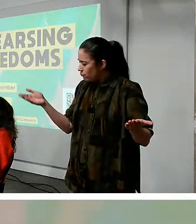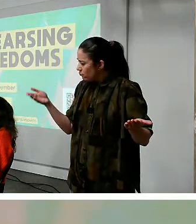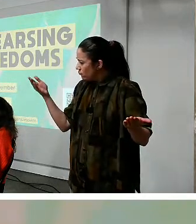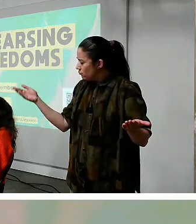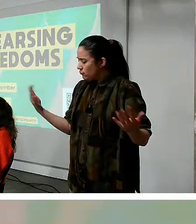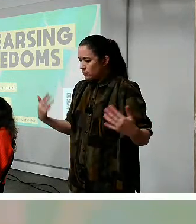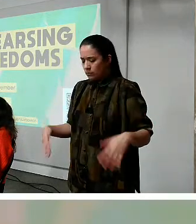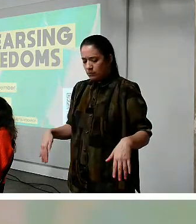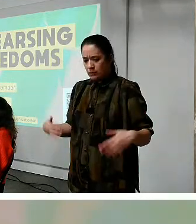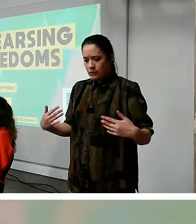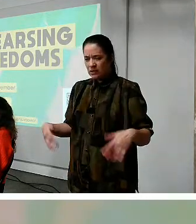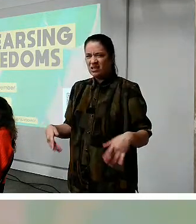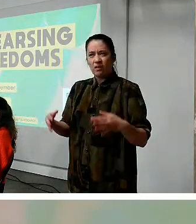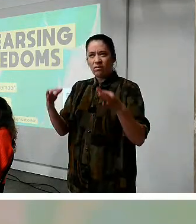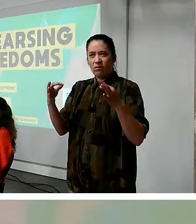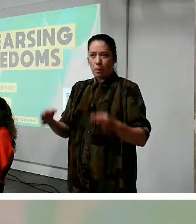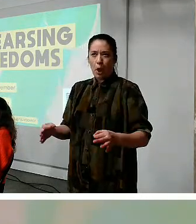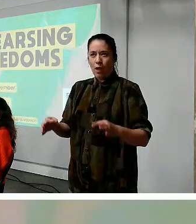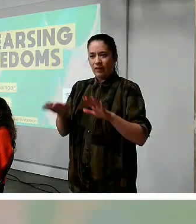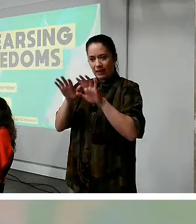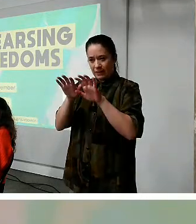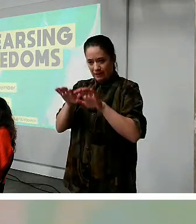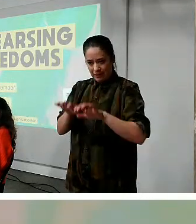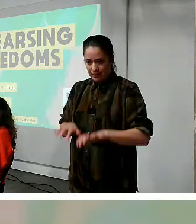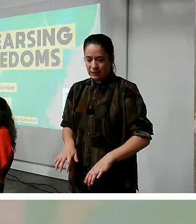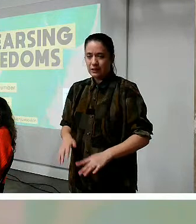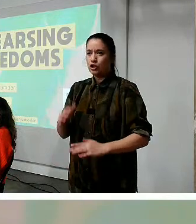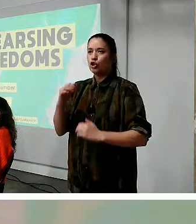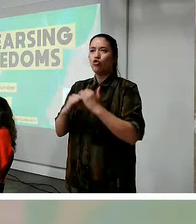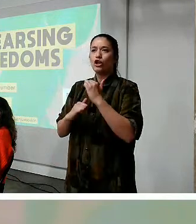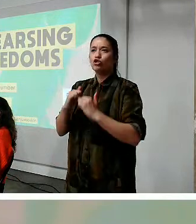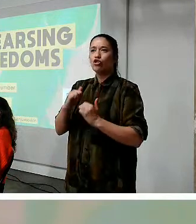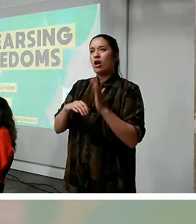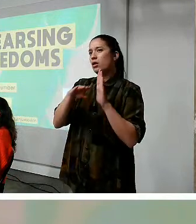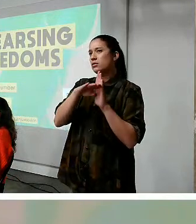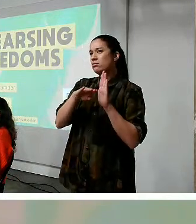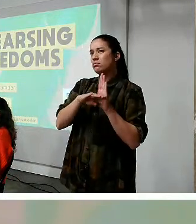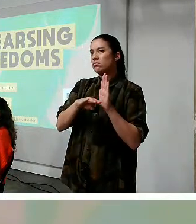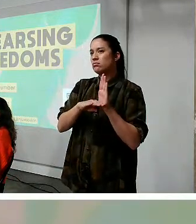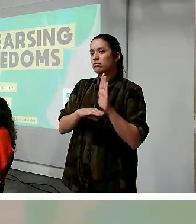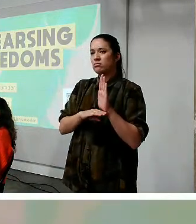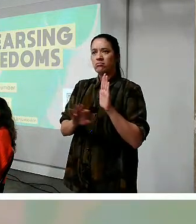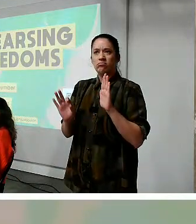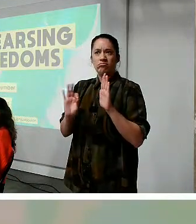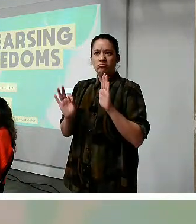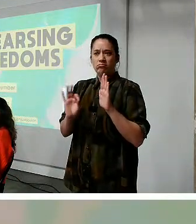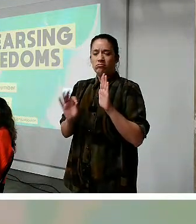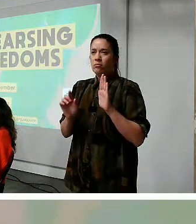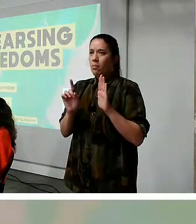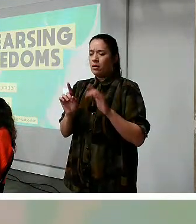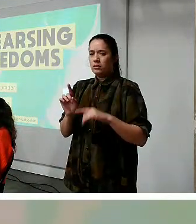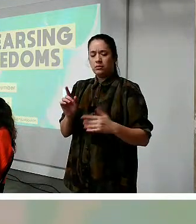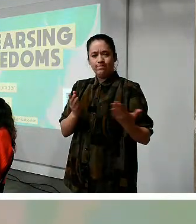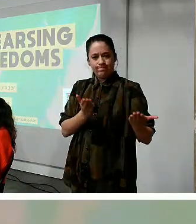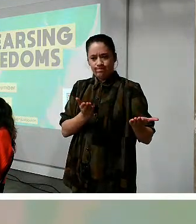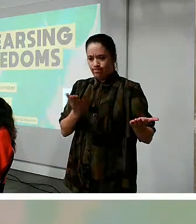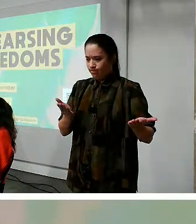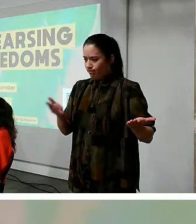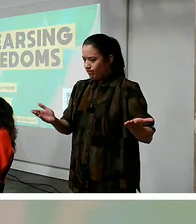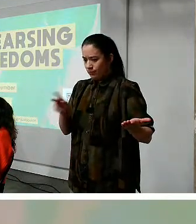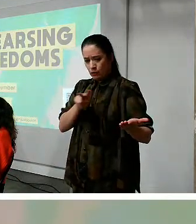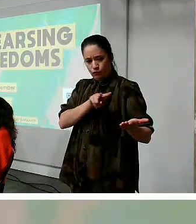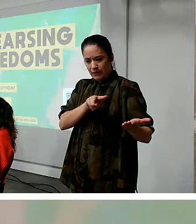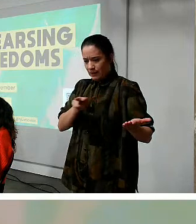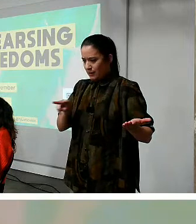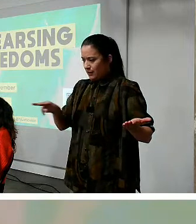structured. You know, they're not overt examples of organizing, but they are these moments of self-organization.